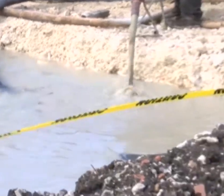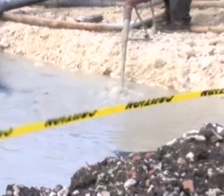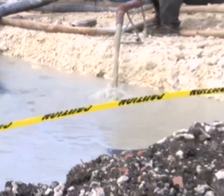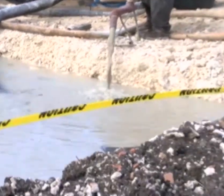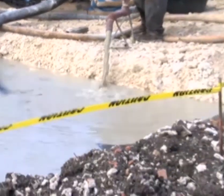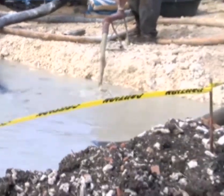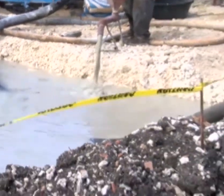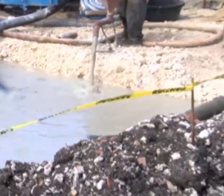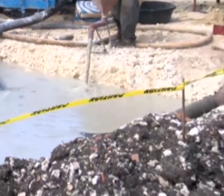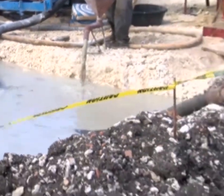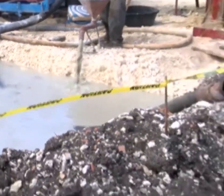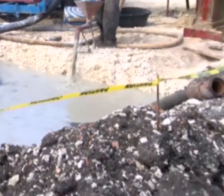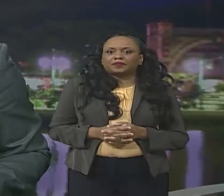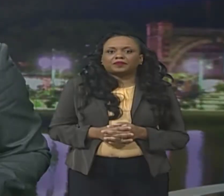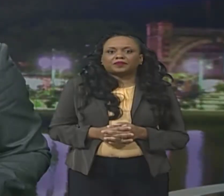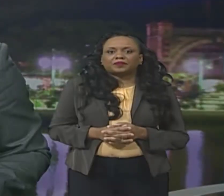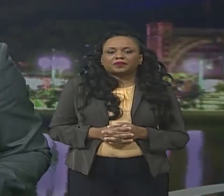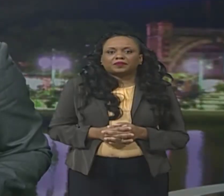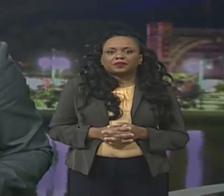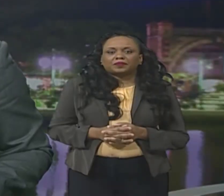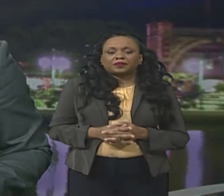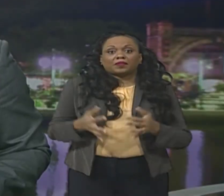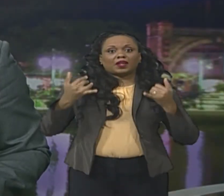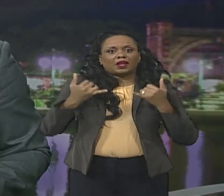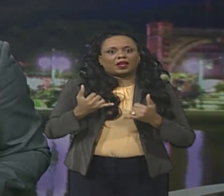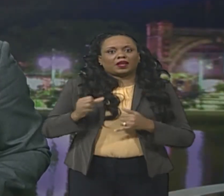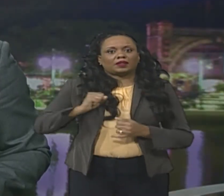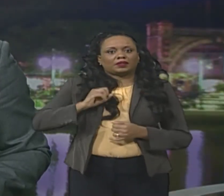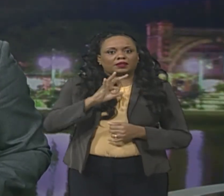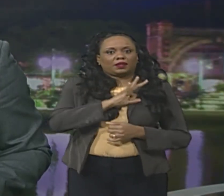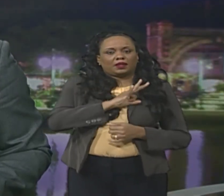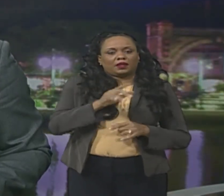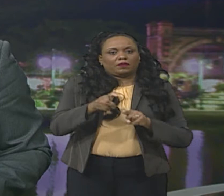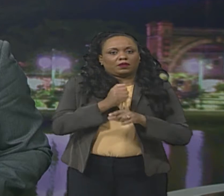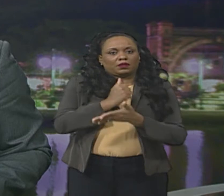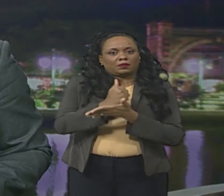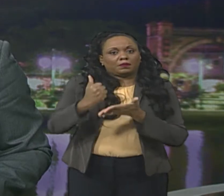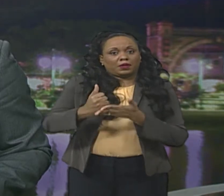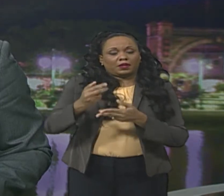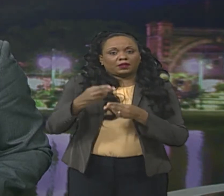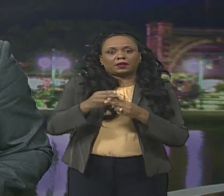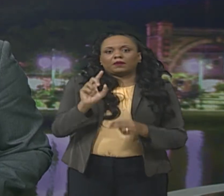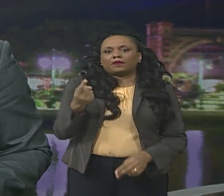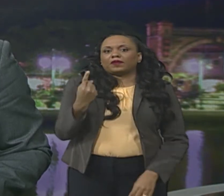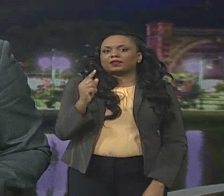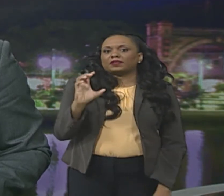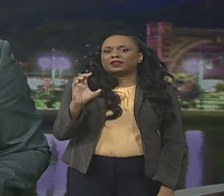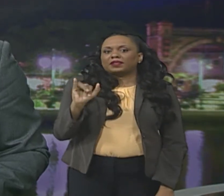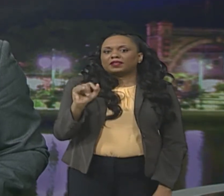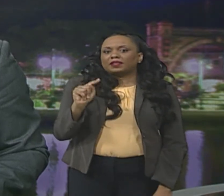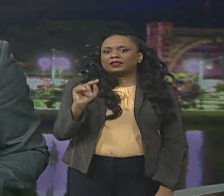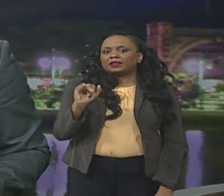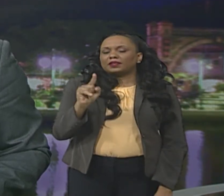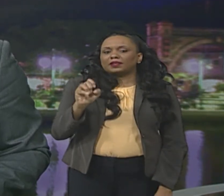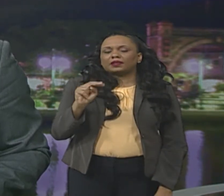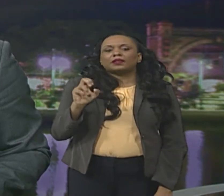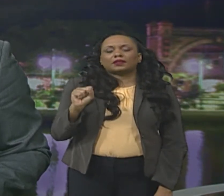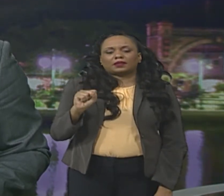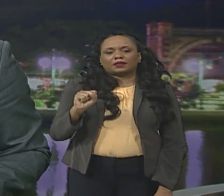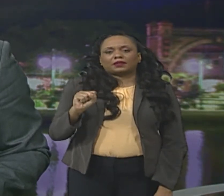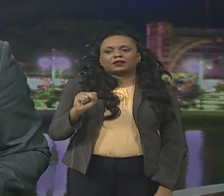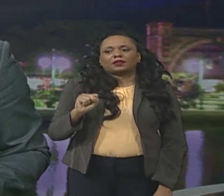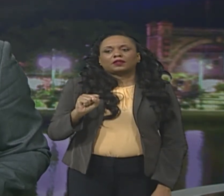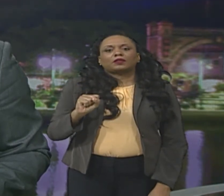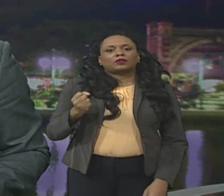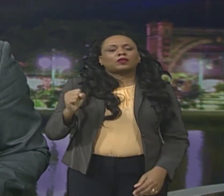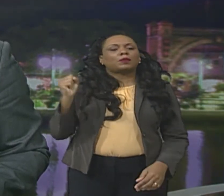Rianne Phillips, CBC News. Thanks, Rianne. Well, staff at First Citizens Bank returned to the job today. This follows